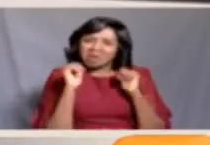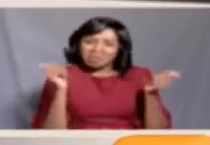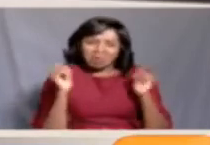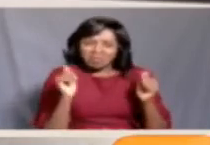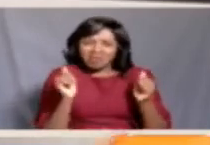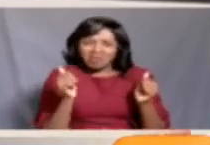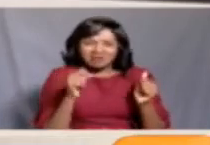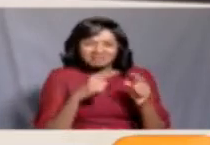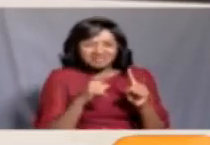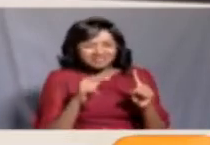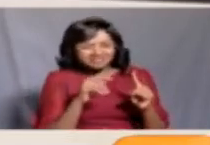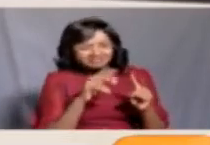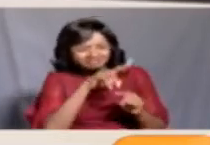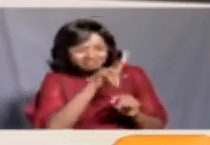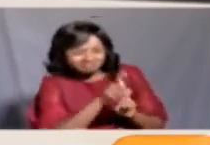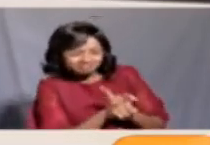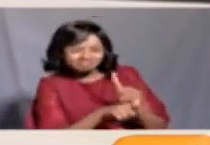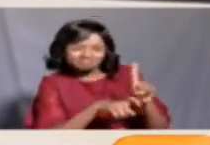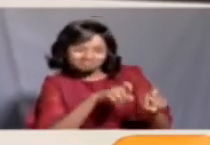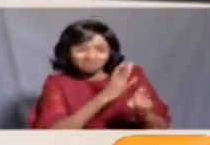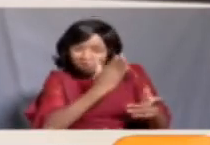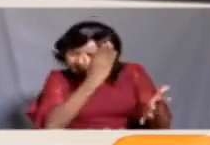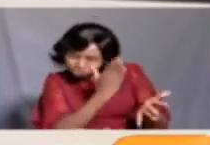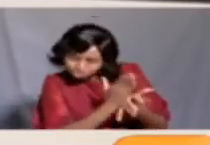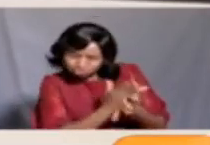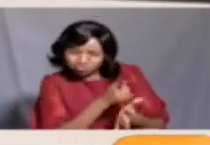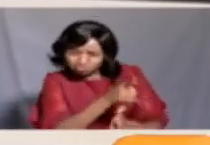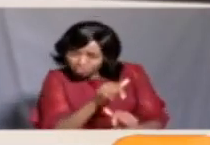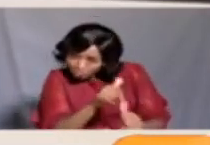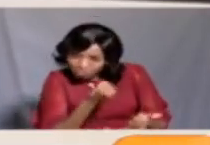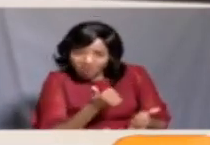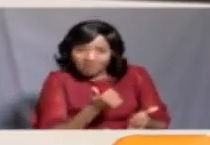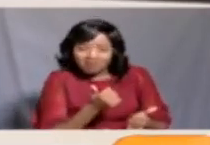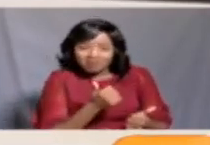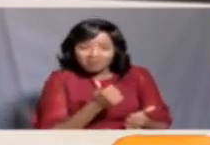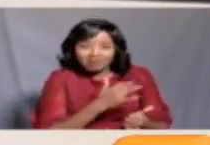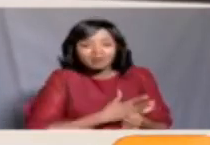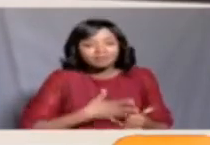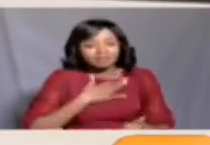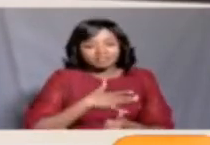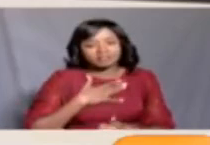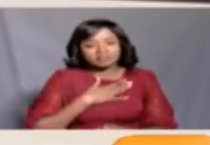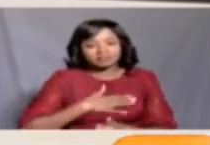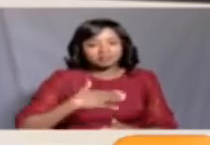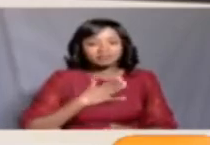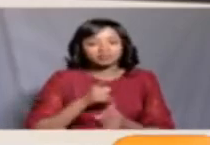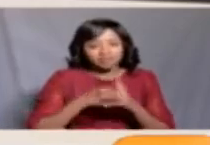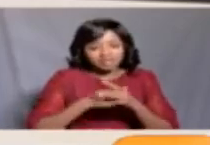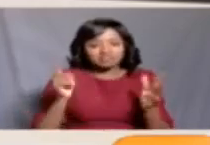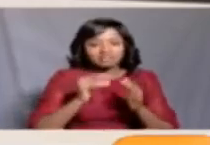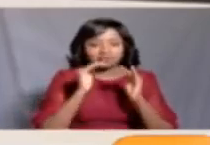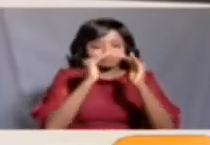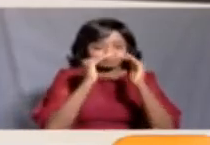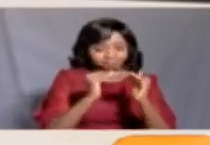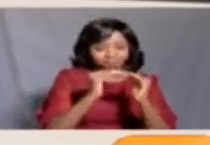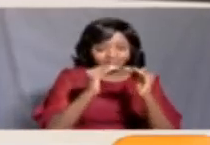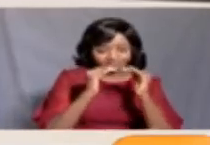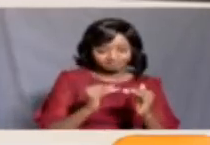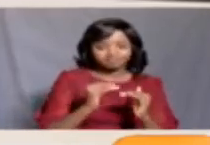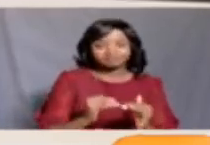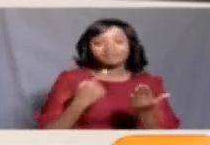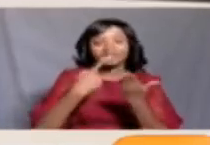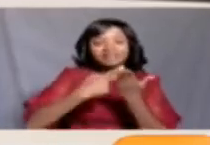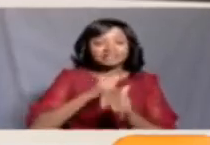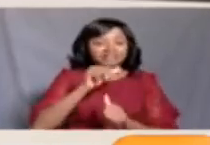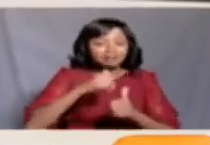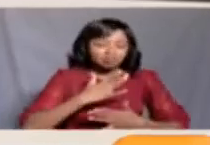can't tackle the question of mental health in one session or all the illnesses, but I think we can begin systemically by talking about